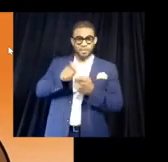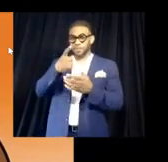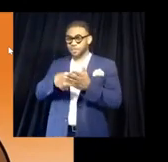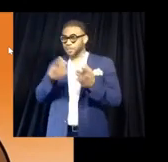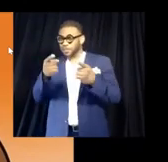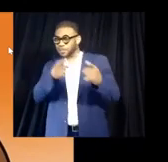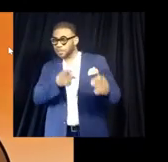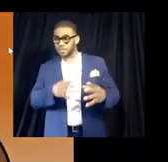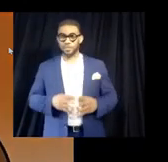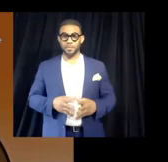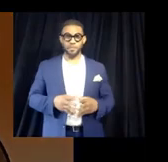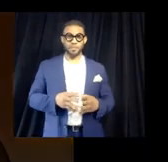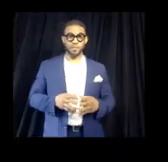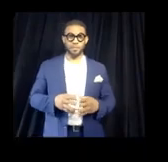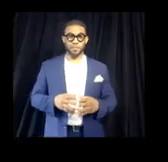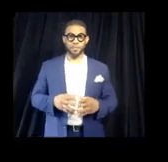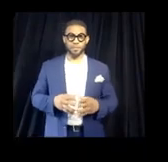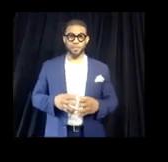knowing exactly what is going on.